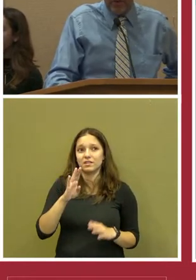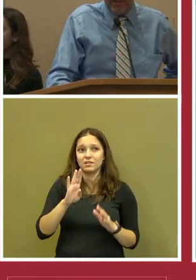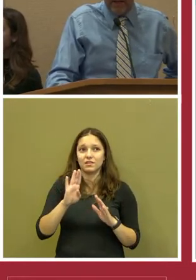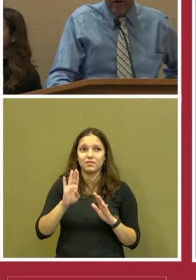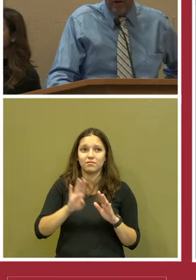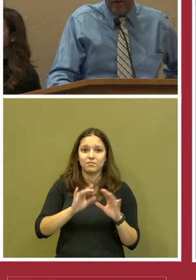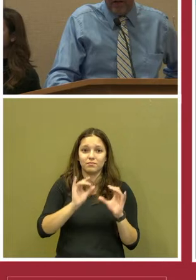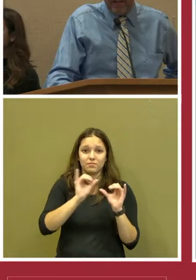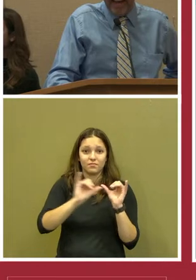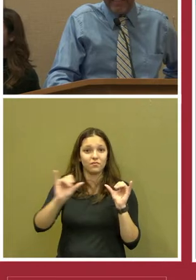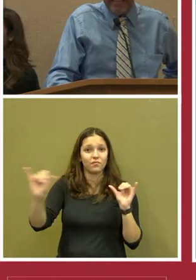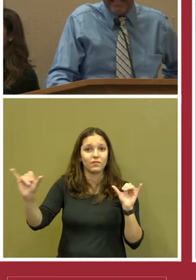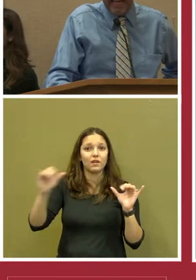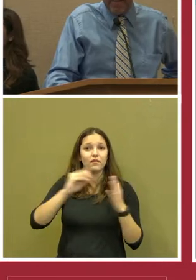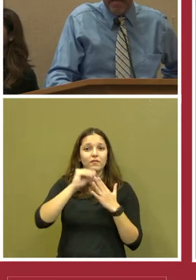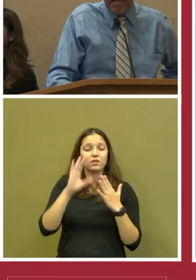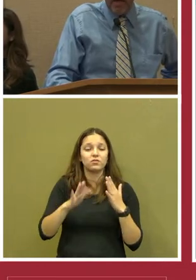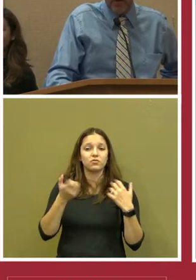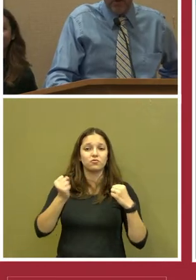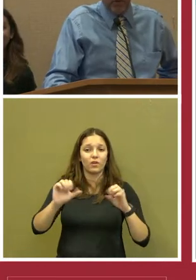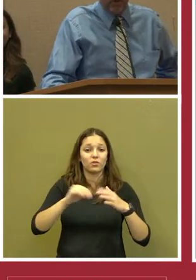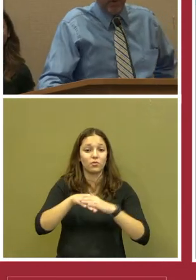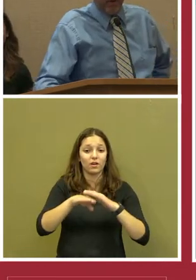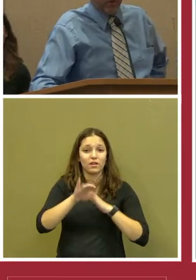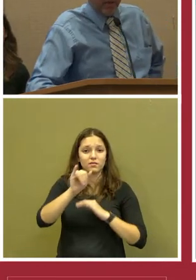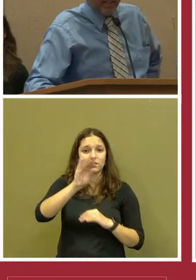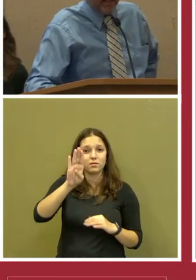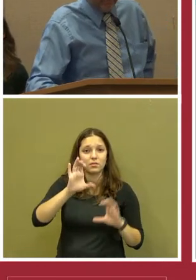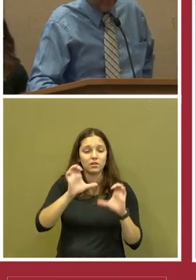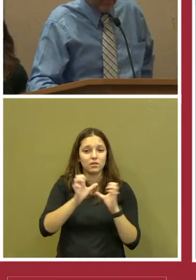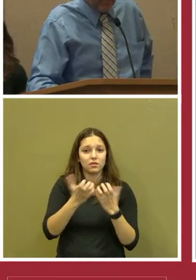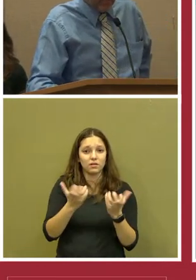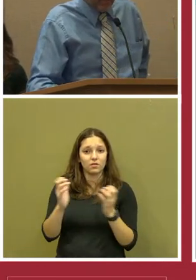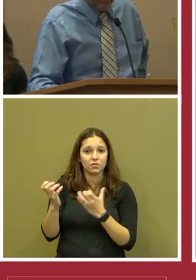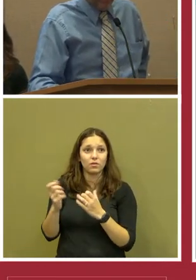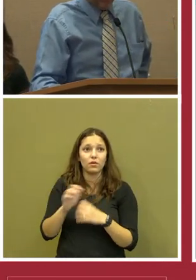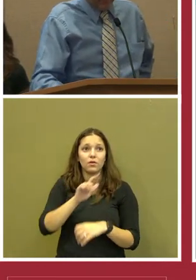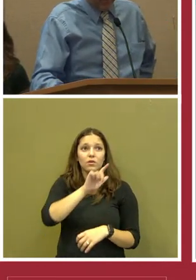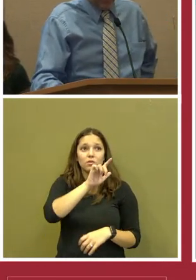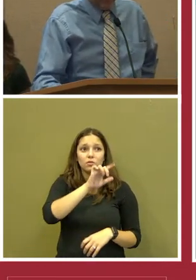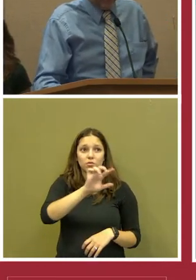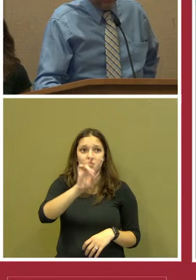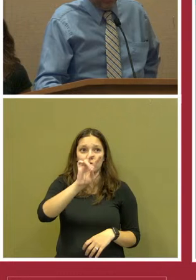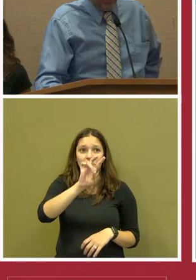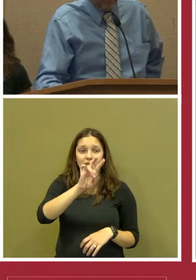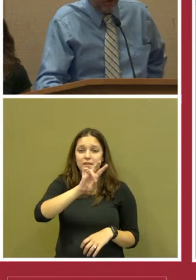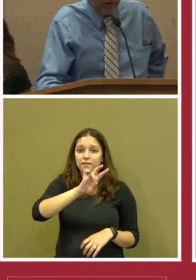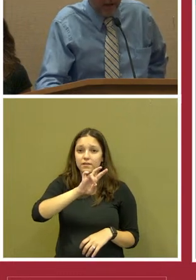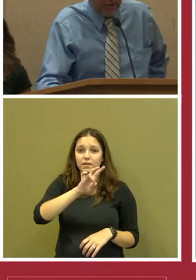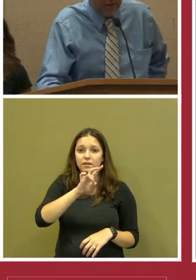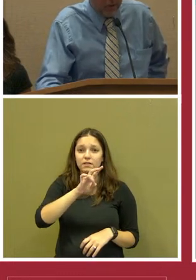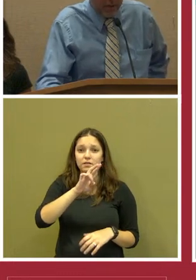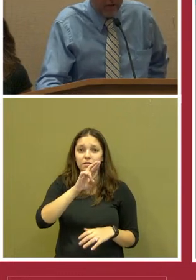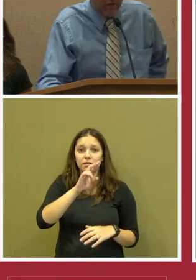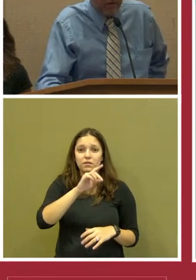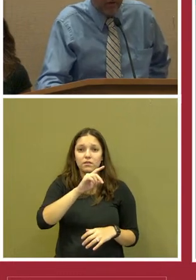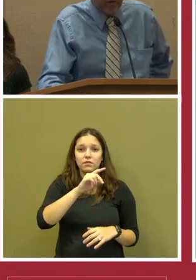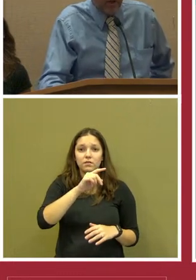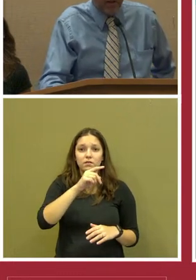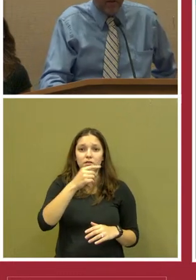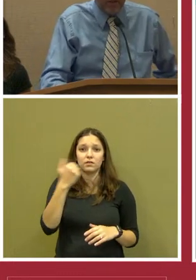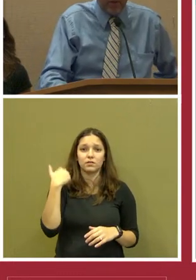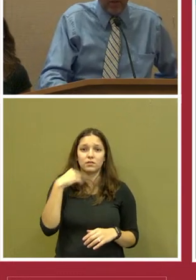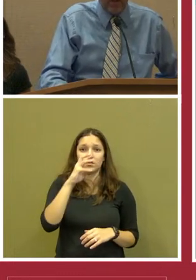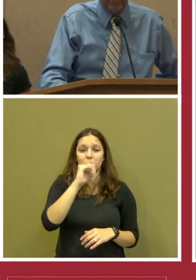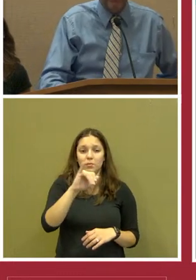for students that are trying to access IB coursework. We were at 27 in May in our